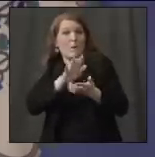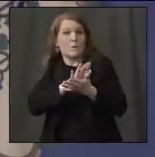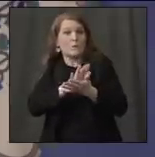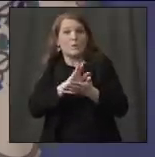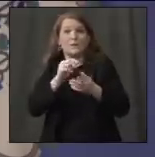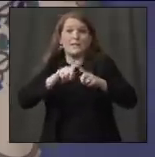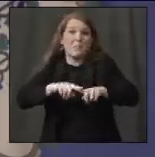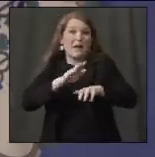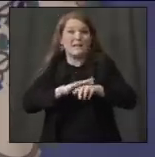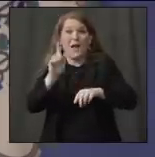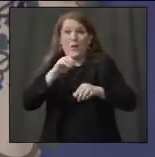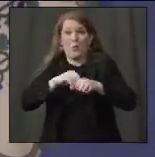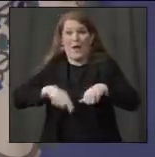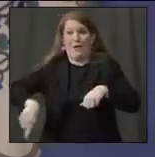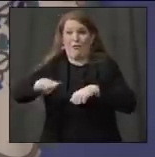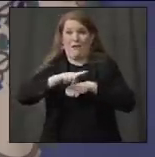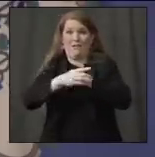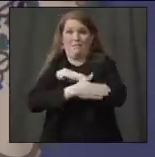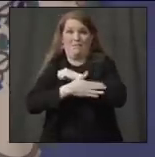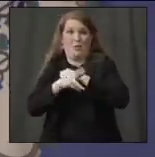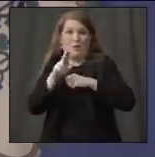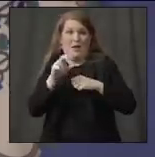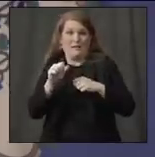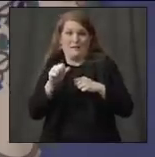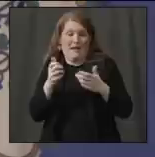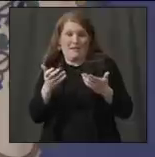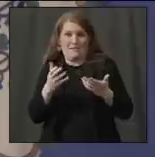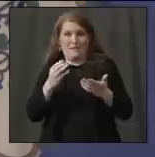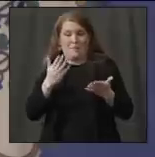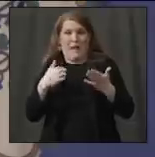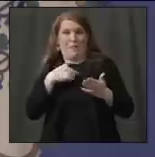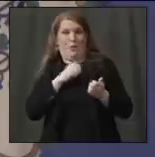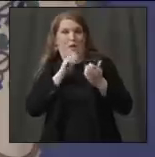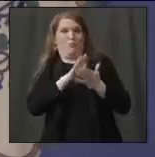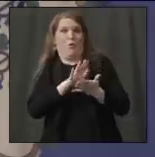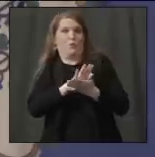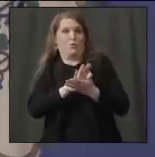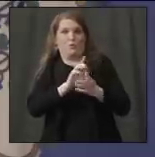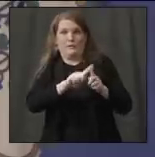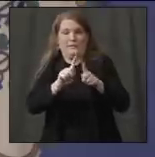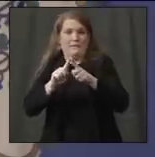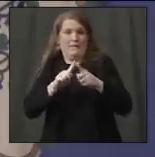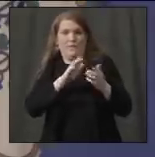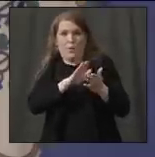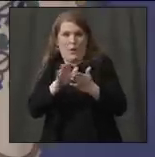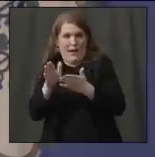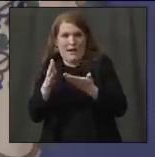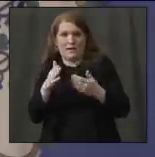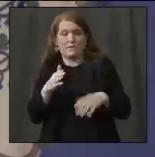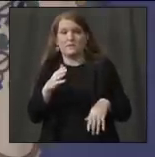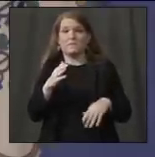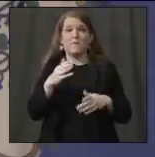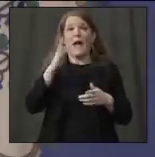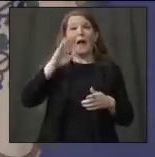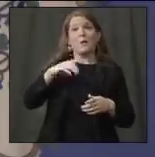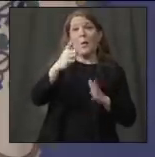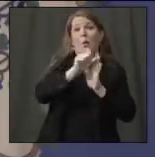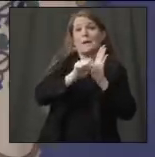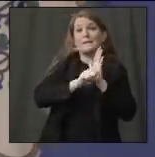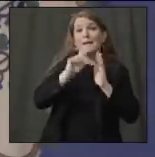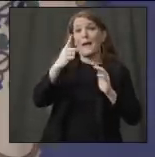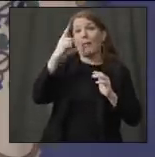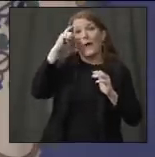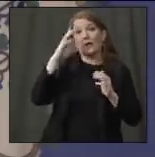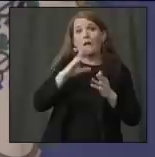ways. And one of the governors said, we're opening our schools, but just for private meetings and one-on-one meetings with teachers.